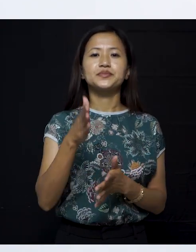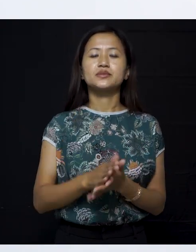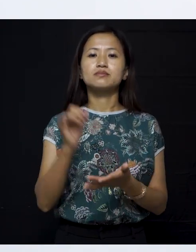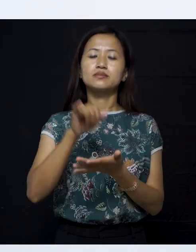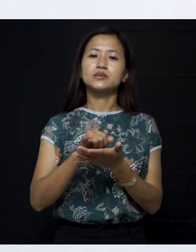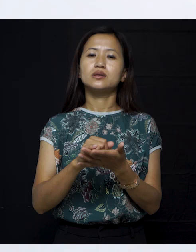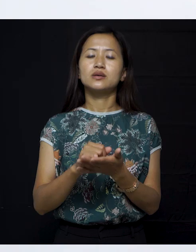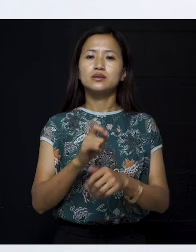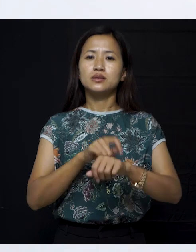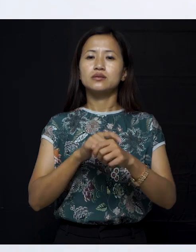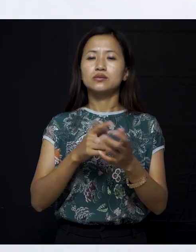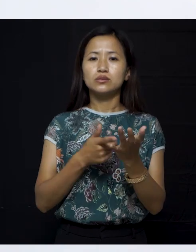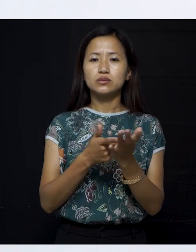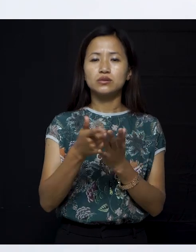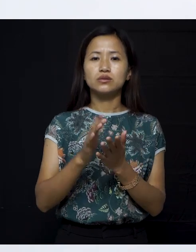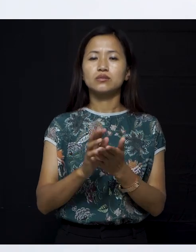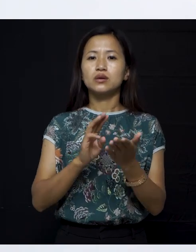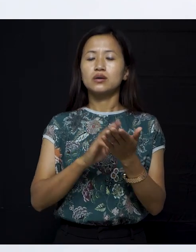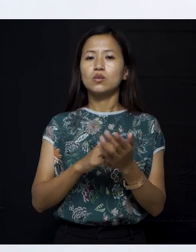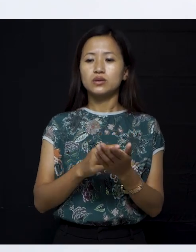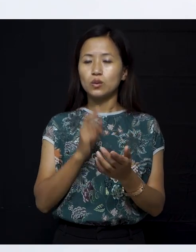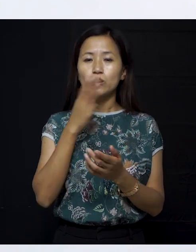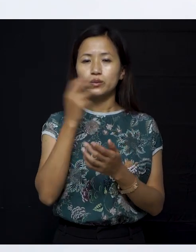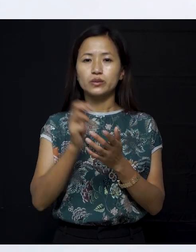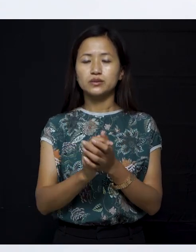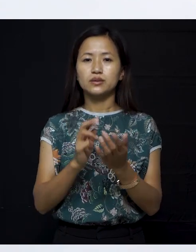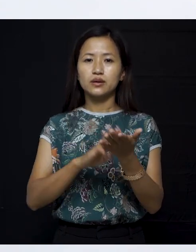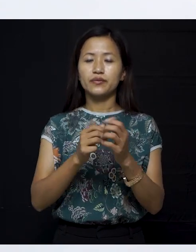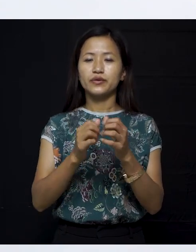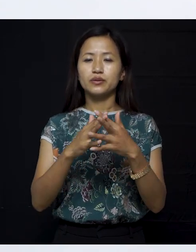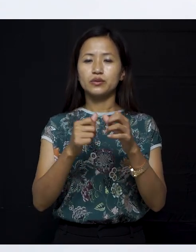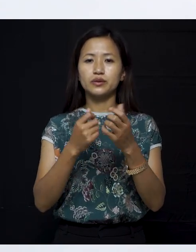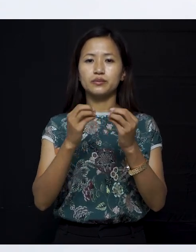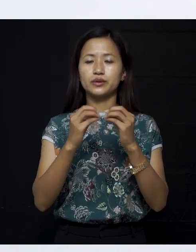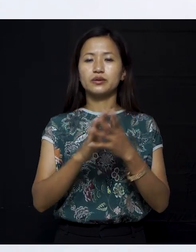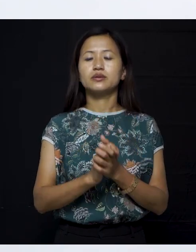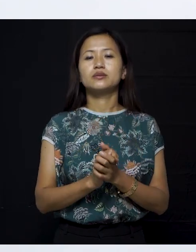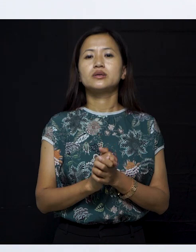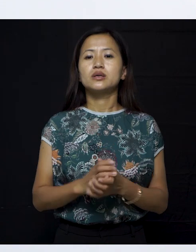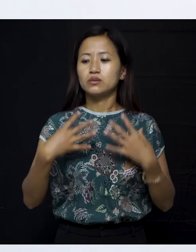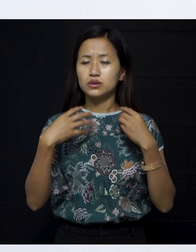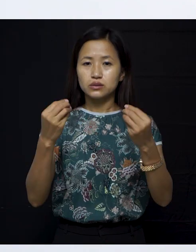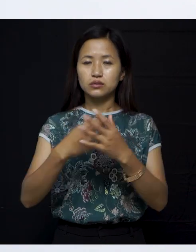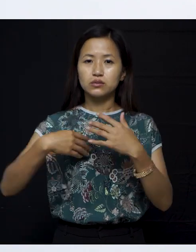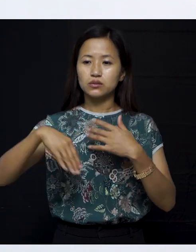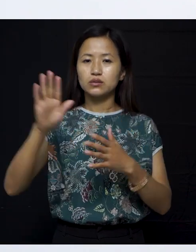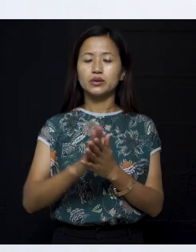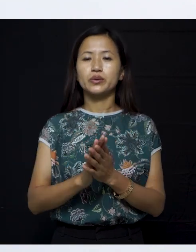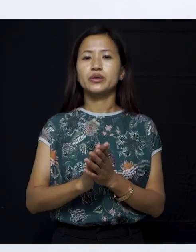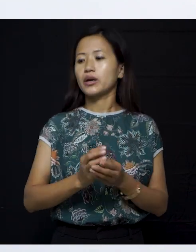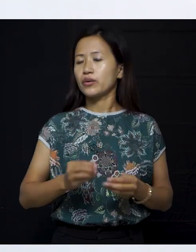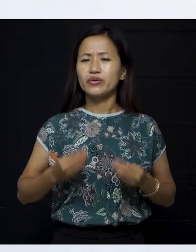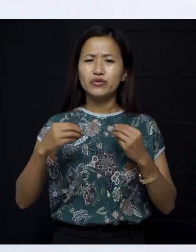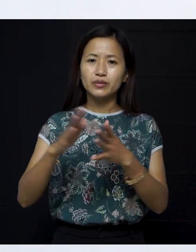time the ruler of the Junagadh was a Nawab. So he wanted to go away from India.